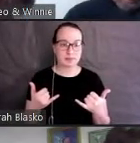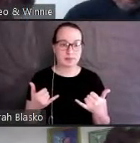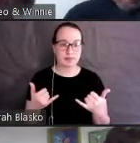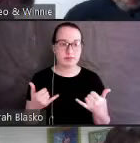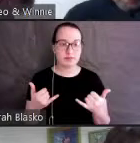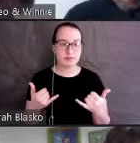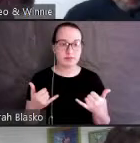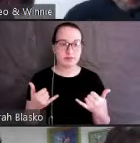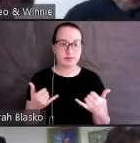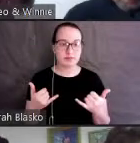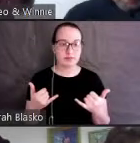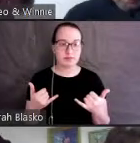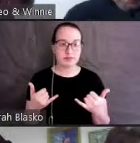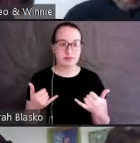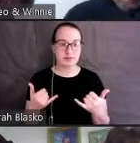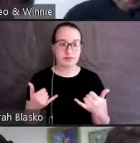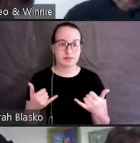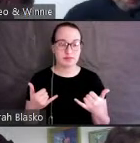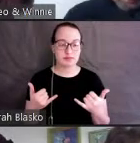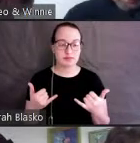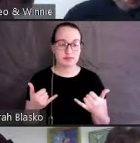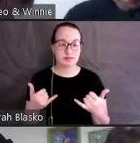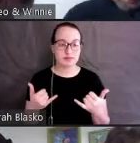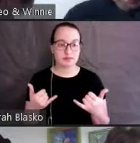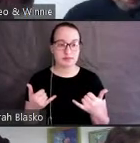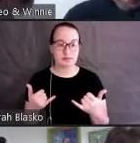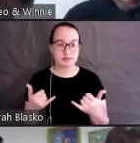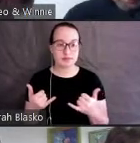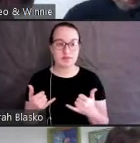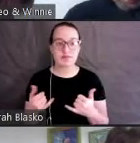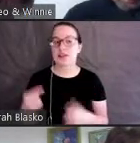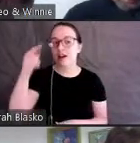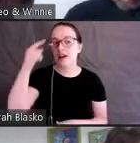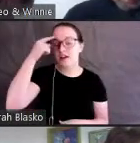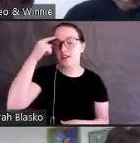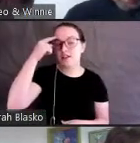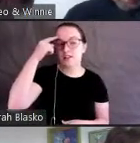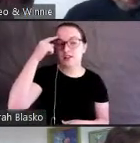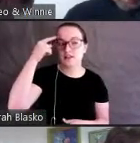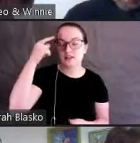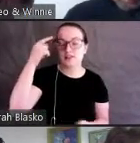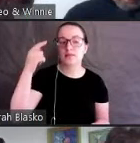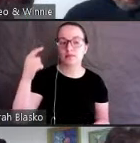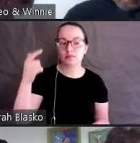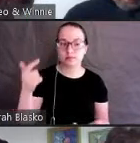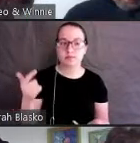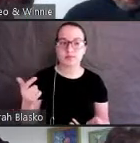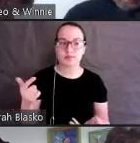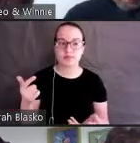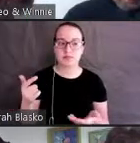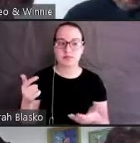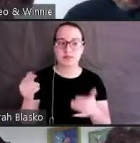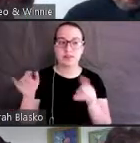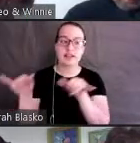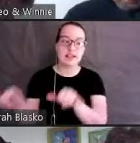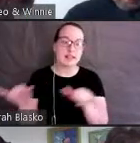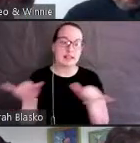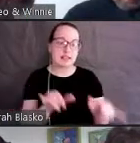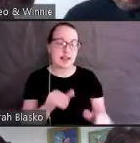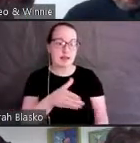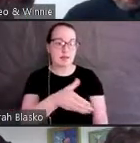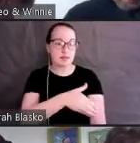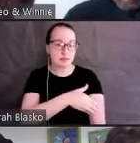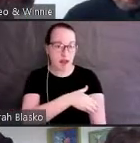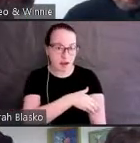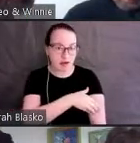what God was up to in Jesus, I think today those same powers and authorities